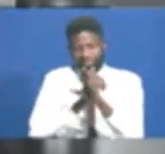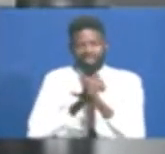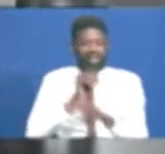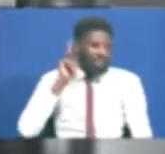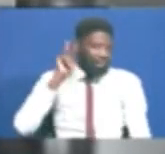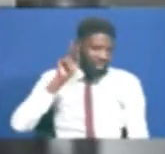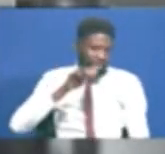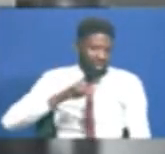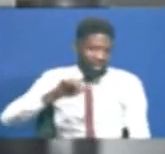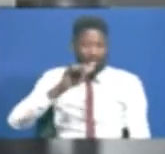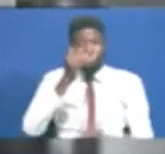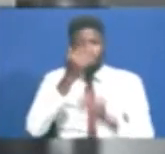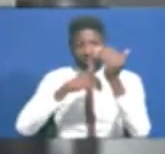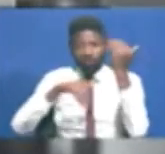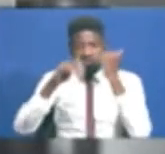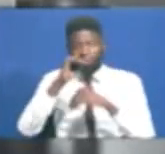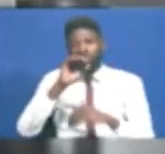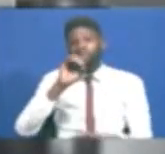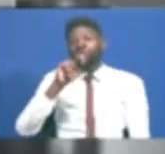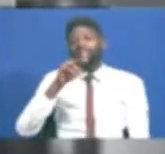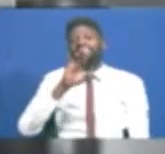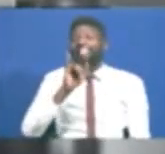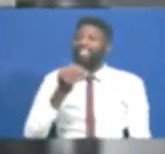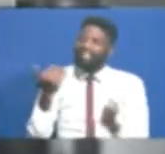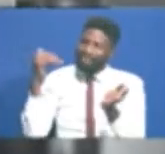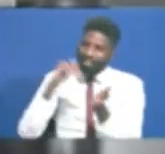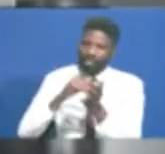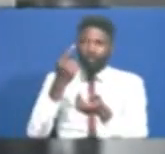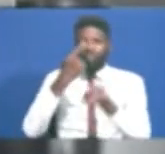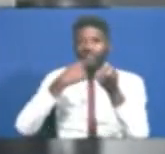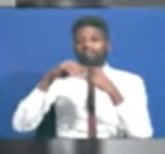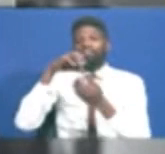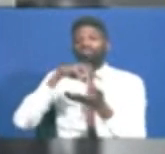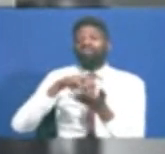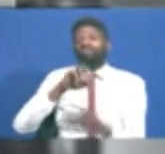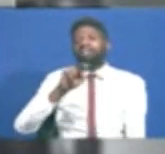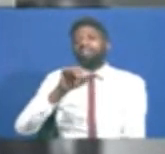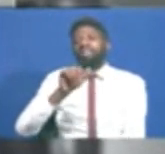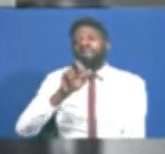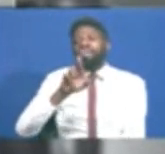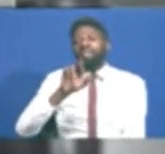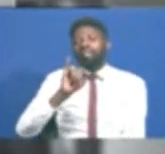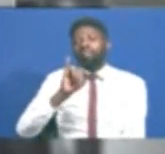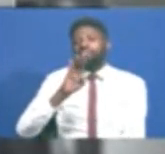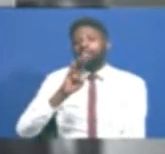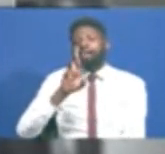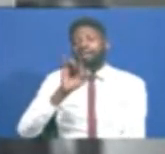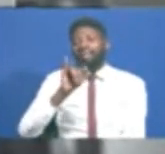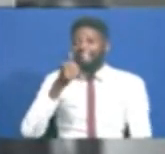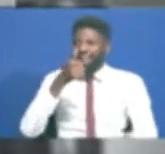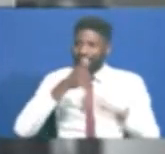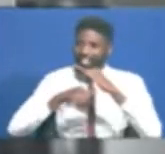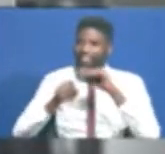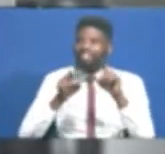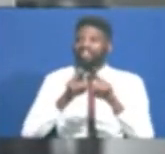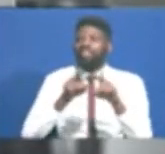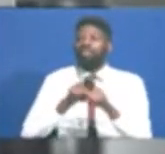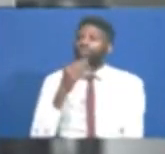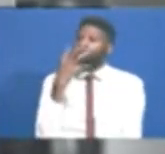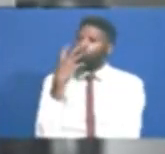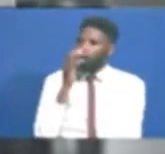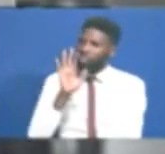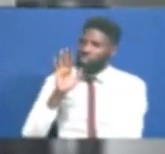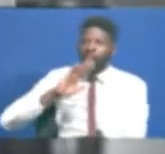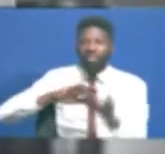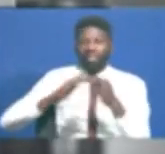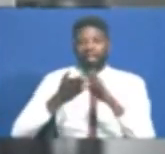Ongeri recaptured the Nyaribari Masaba parliamentary seat in 2007 on the Orange Democratic Movement ticket, becoming the Minister